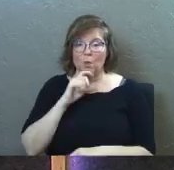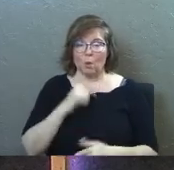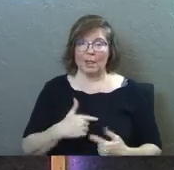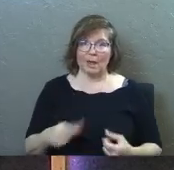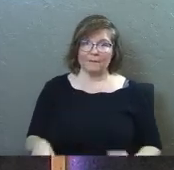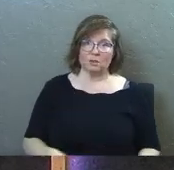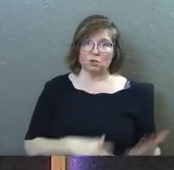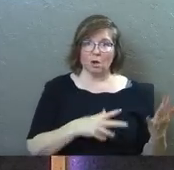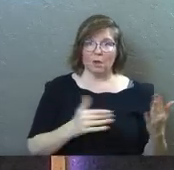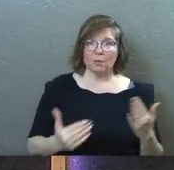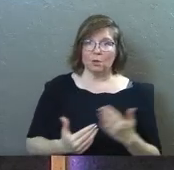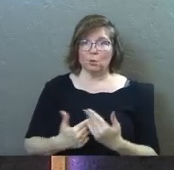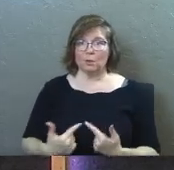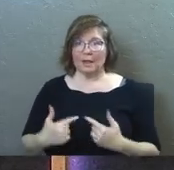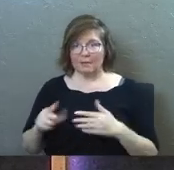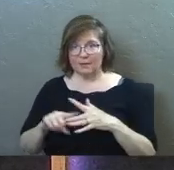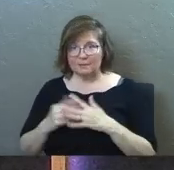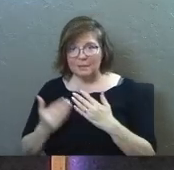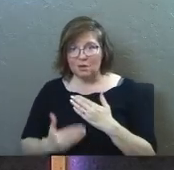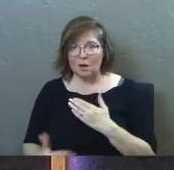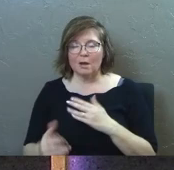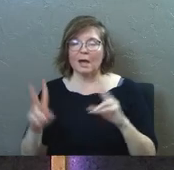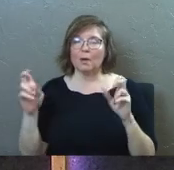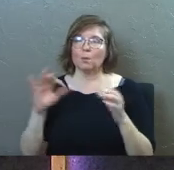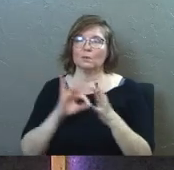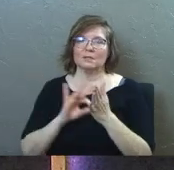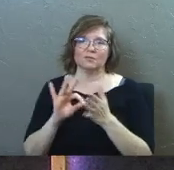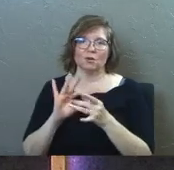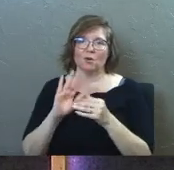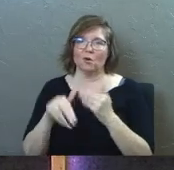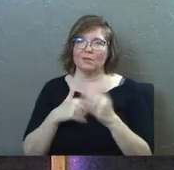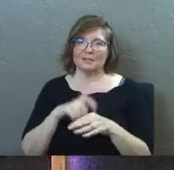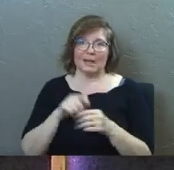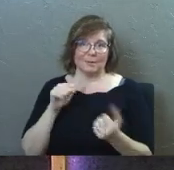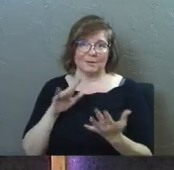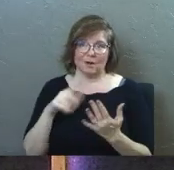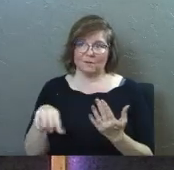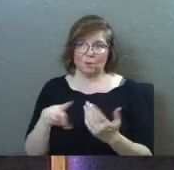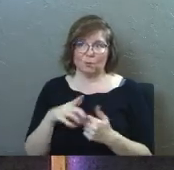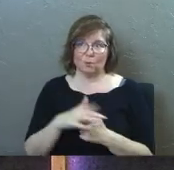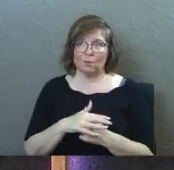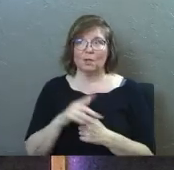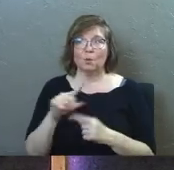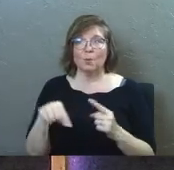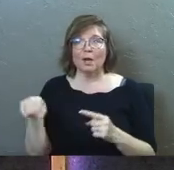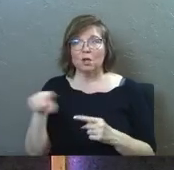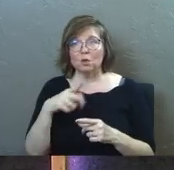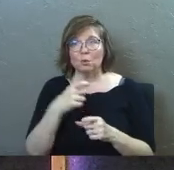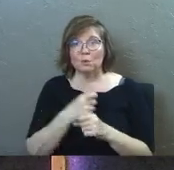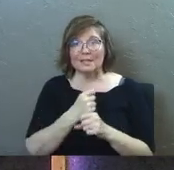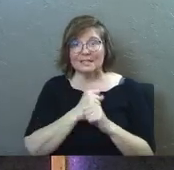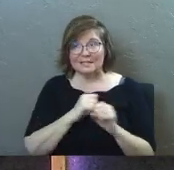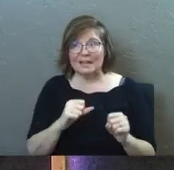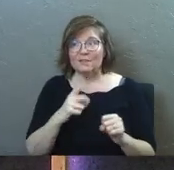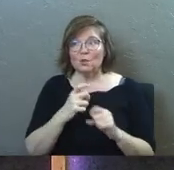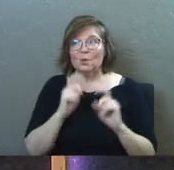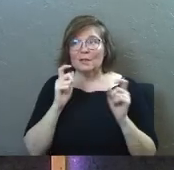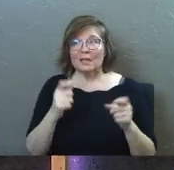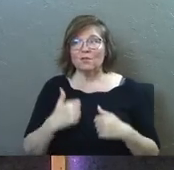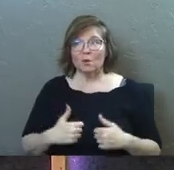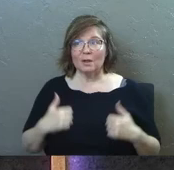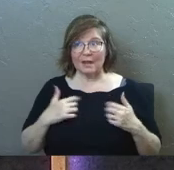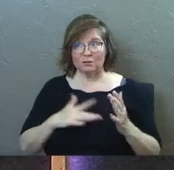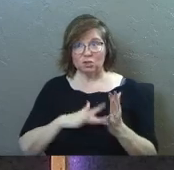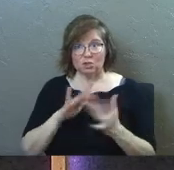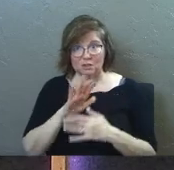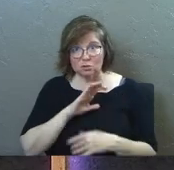is gone. A new life has begun. I quote this verse all the time here in front of you. That when you get saved, you give your